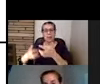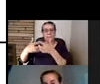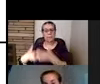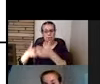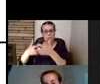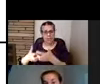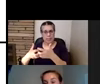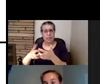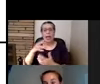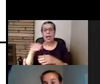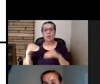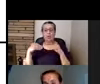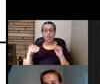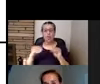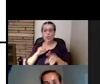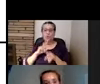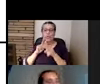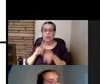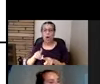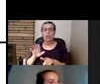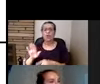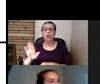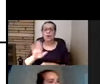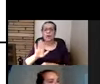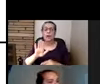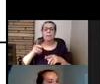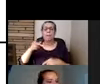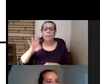to be able to respond to public feedback.